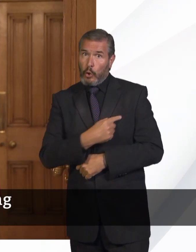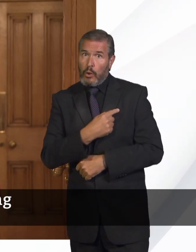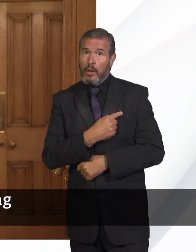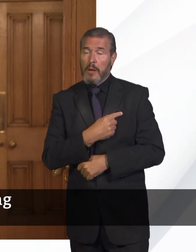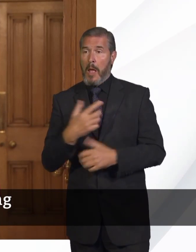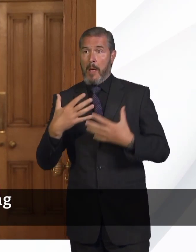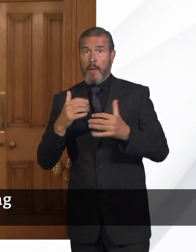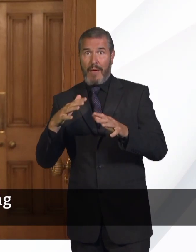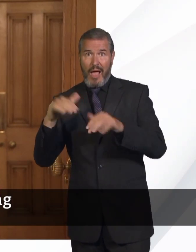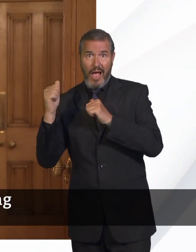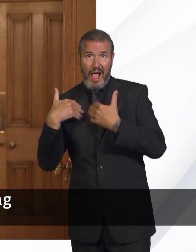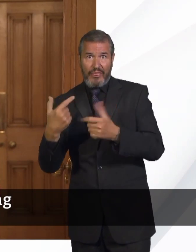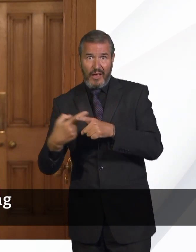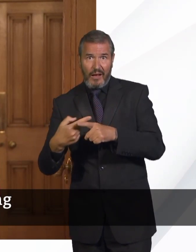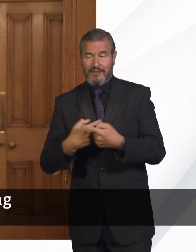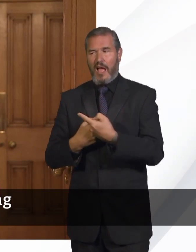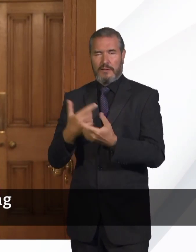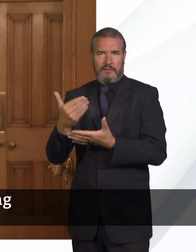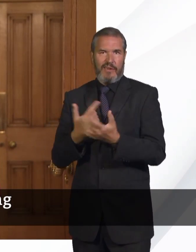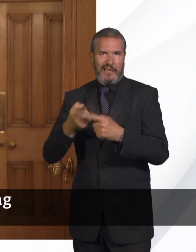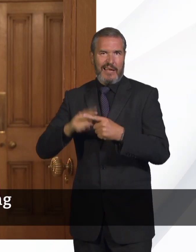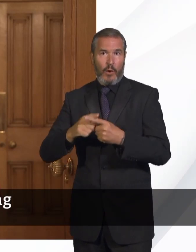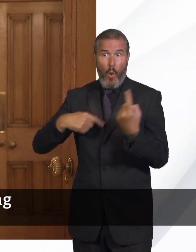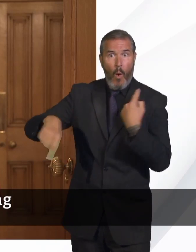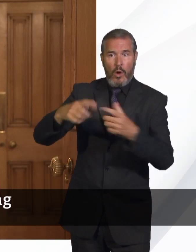Health England, and the Health and Safety Executive.